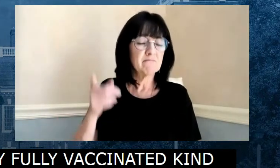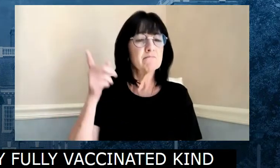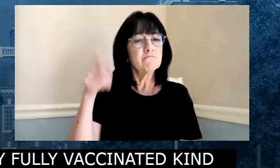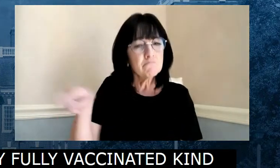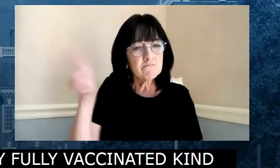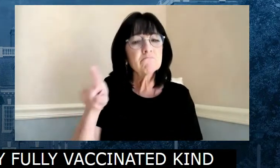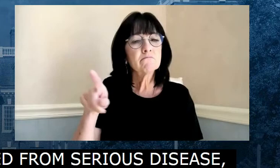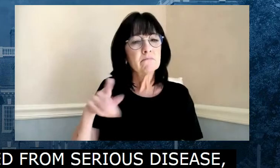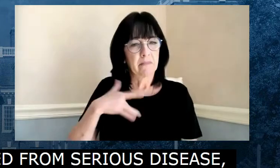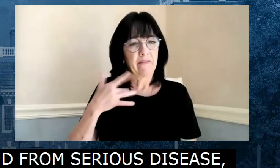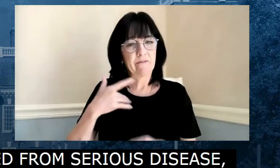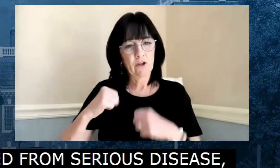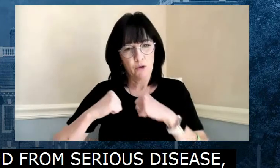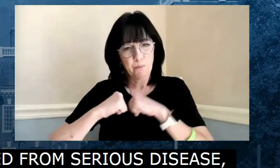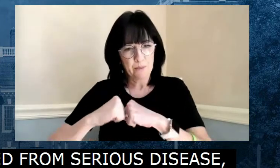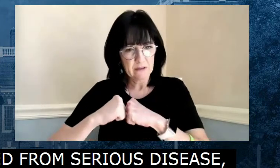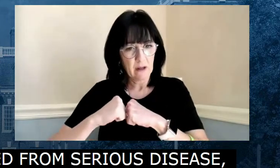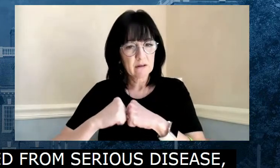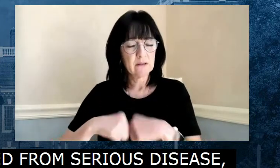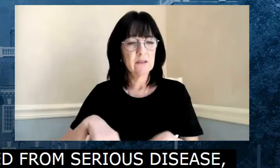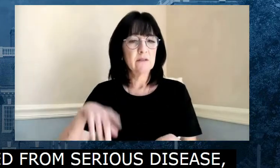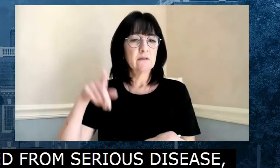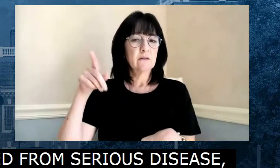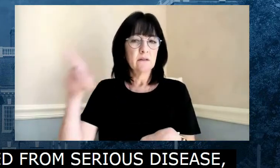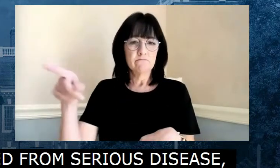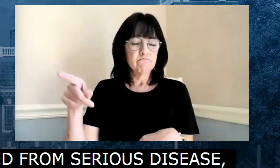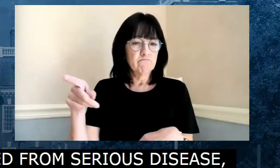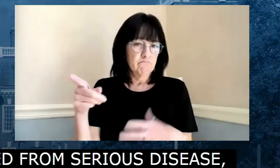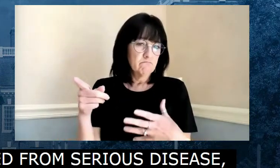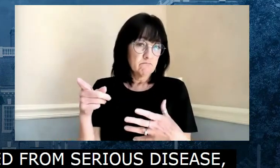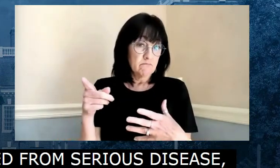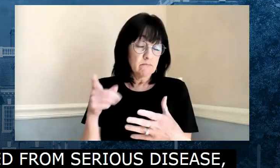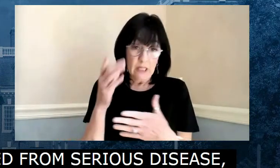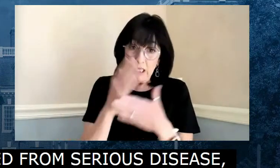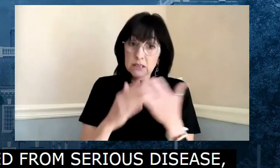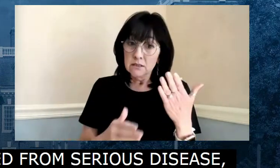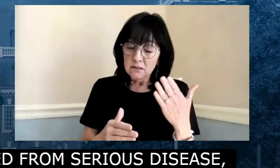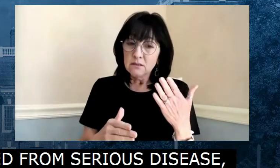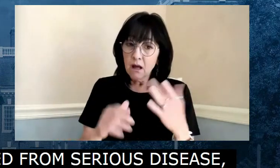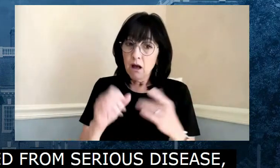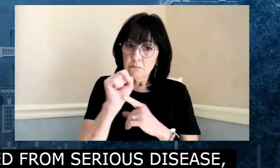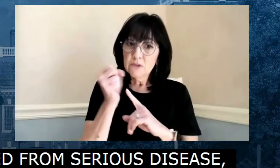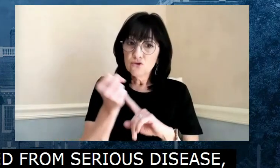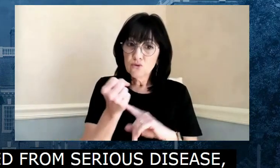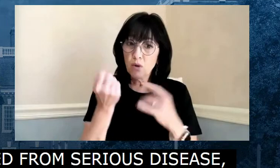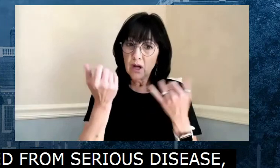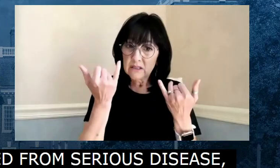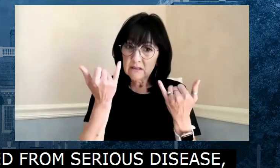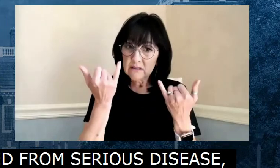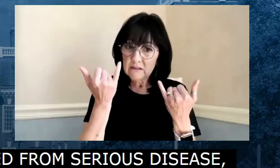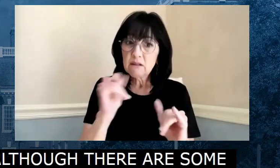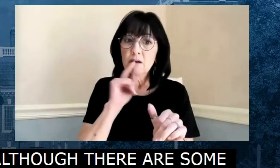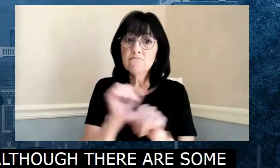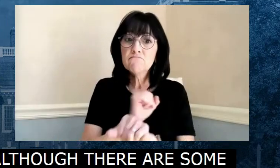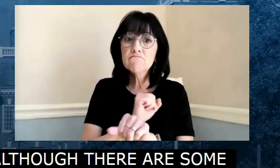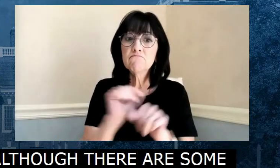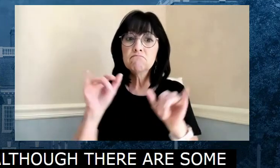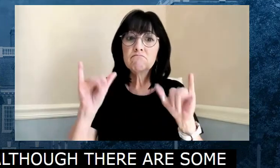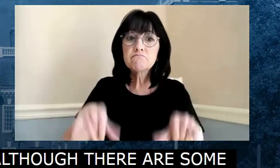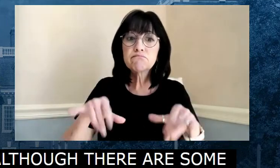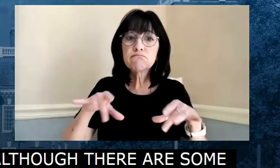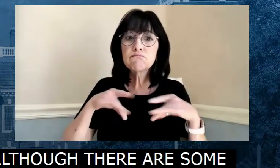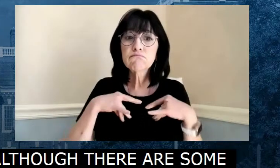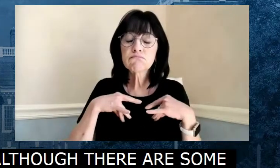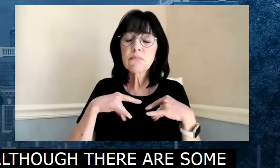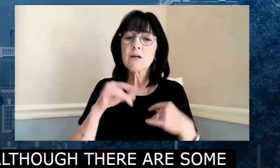and from death. Although there are some breakthrough cases for sure, and that's a reason, frankly, to